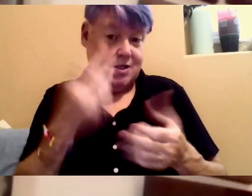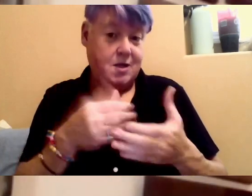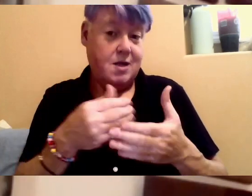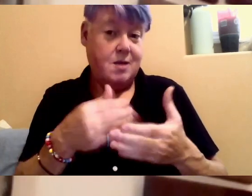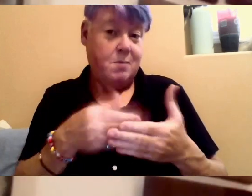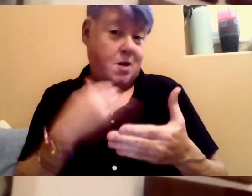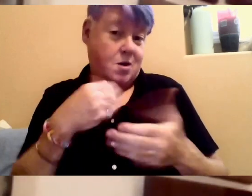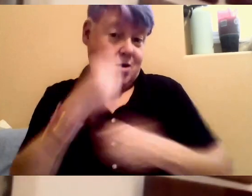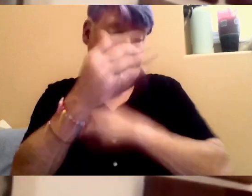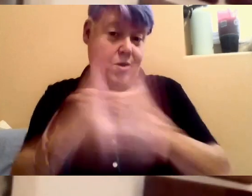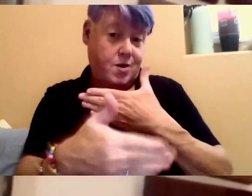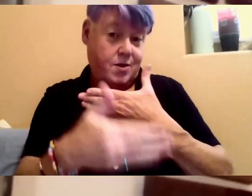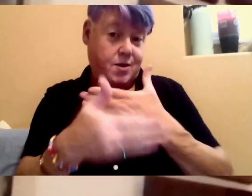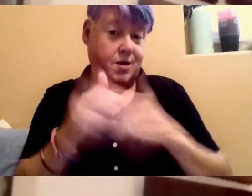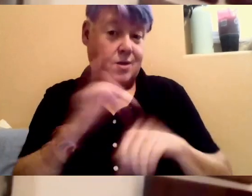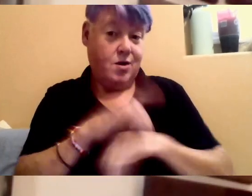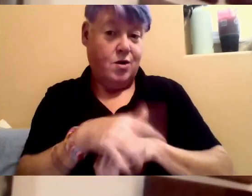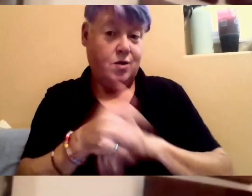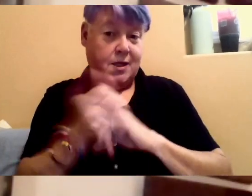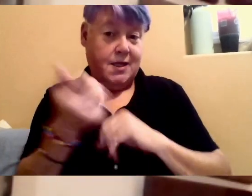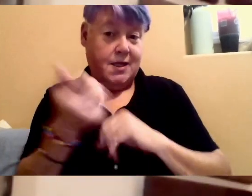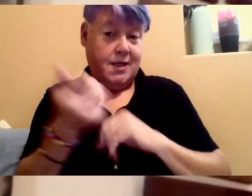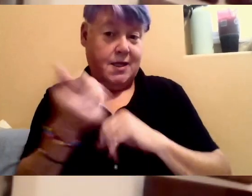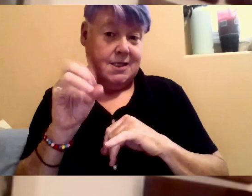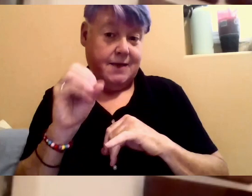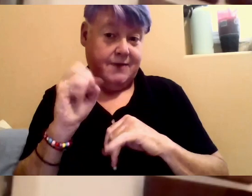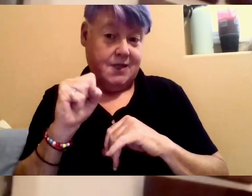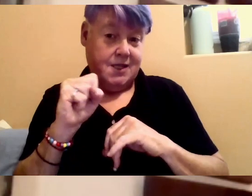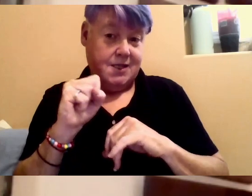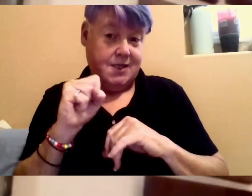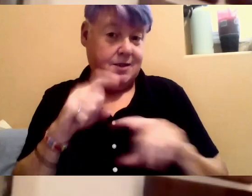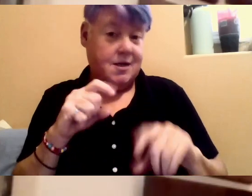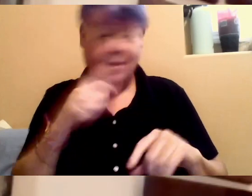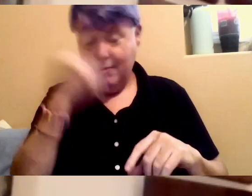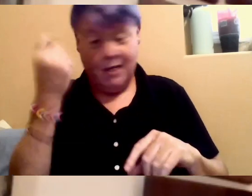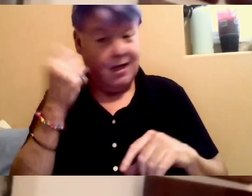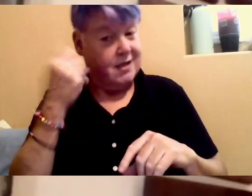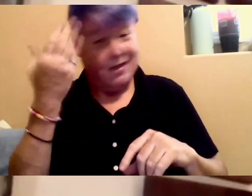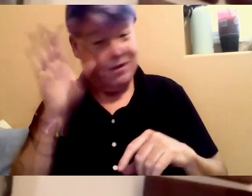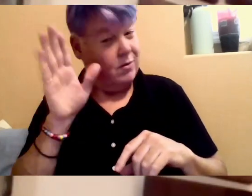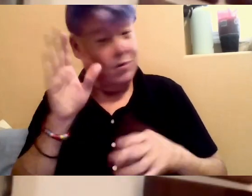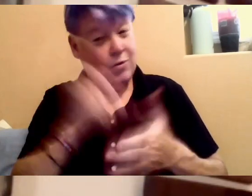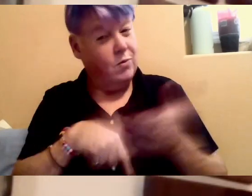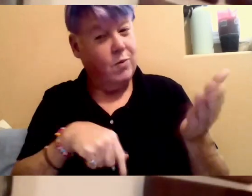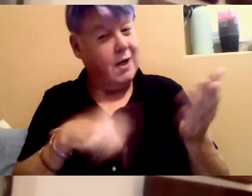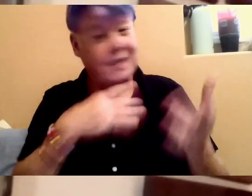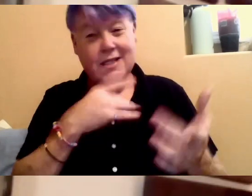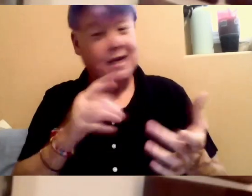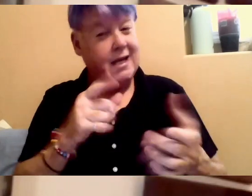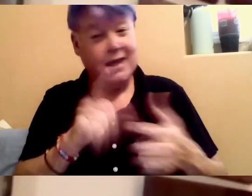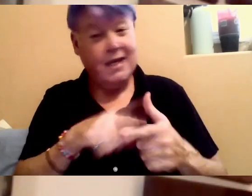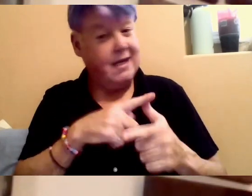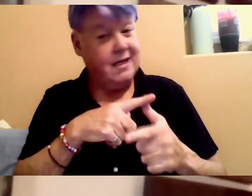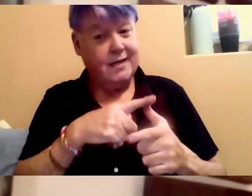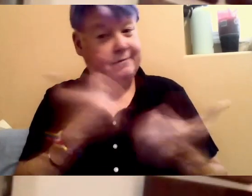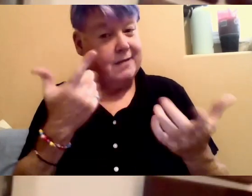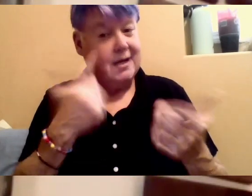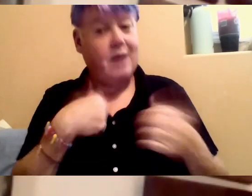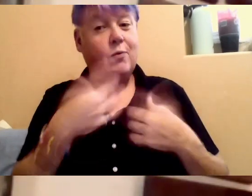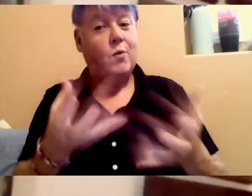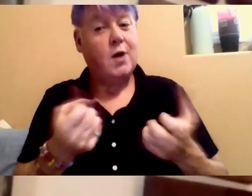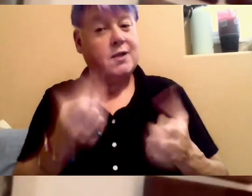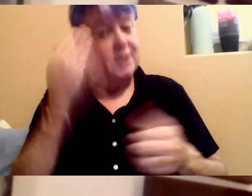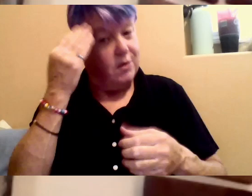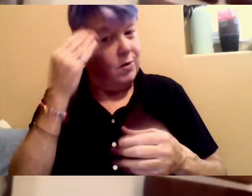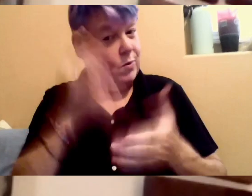70s because I don't know what it was like then. And I prefer to know what I'm talking about when I'm writing so that